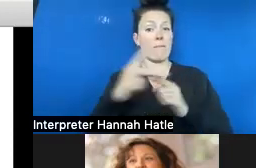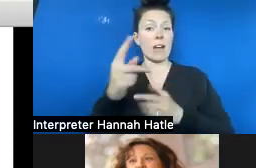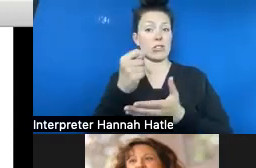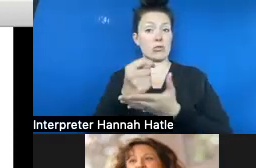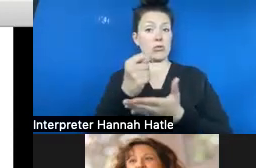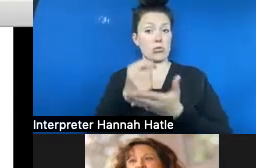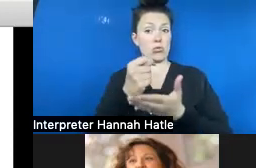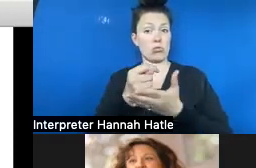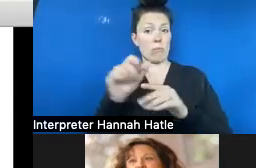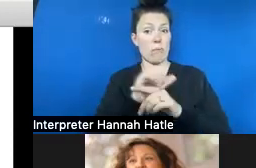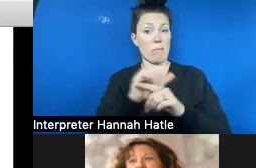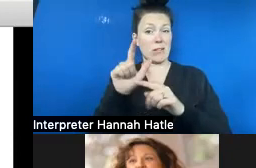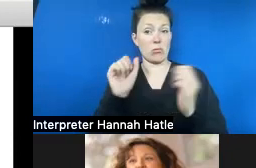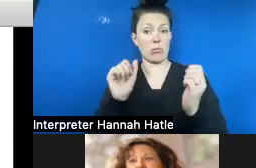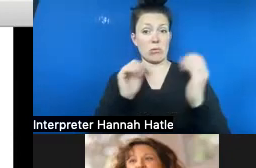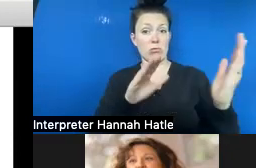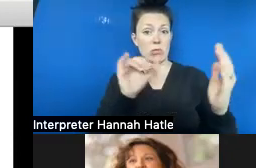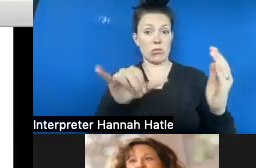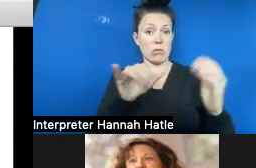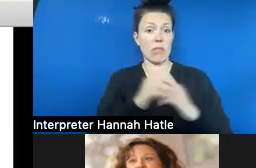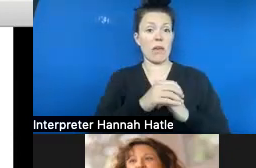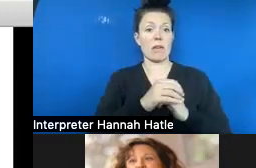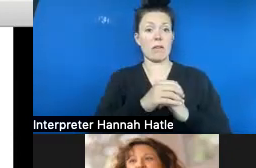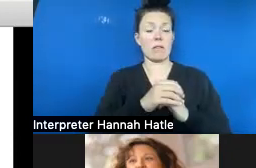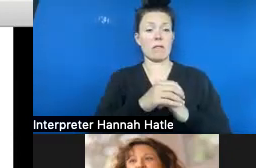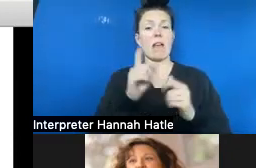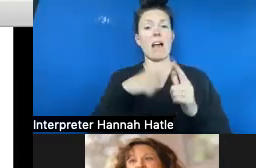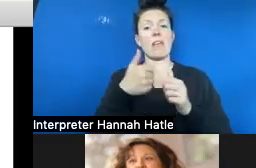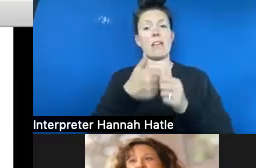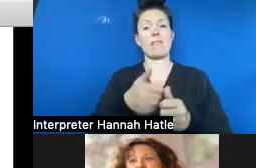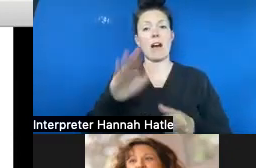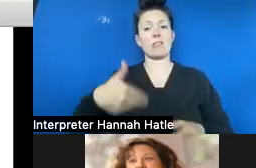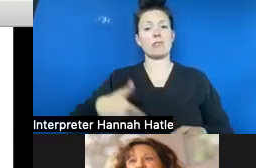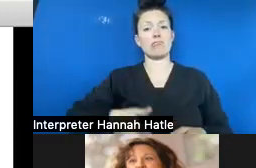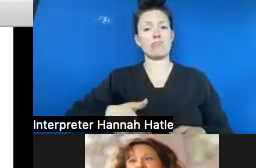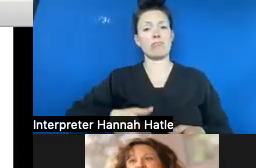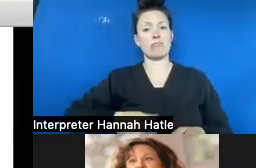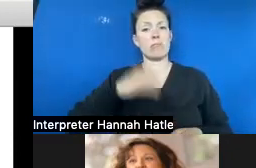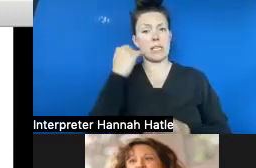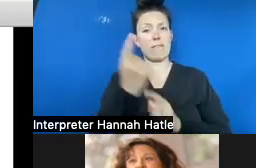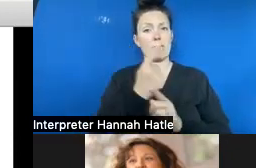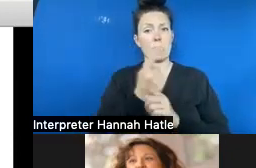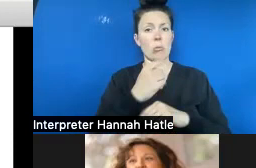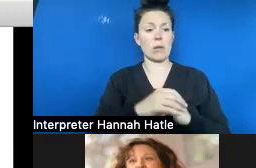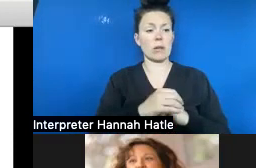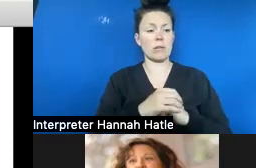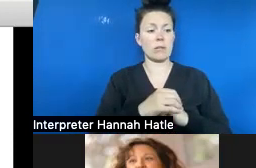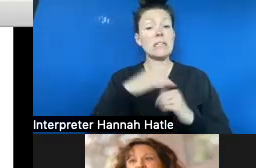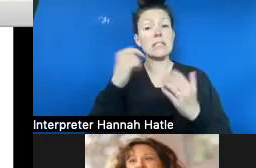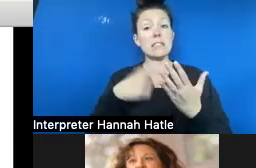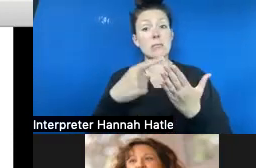And, you know, you'll have to follow your instinct when the appropriate time to do that. I mean, sometimes it is helpful to have